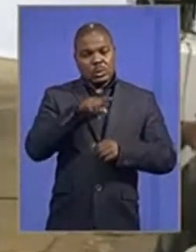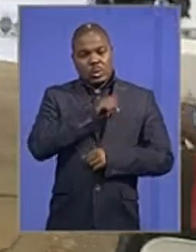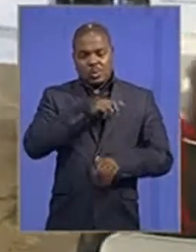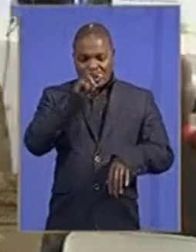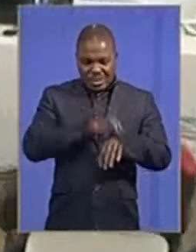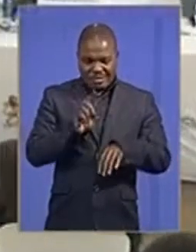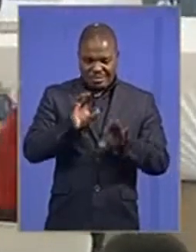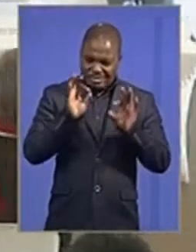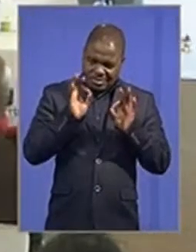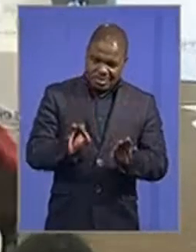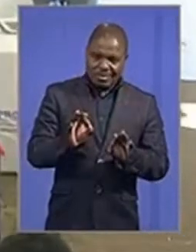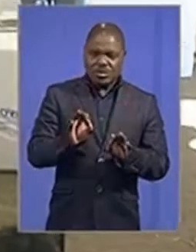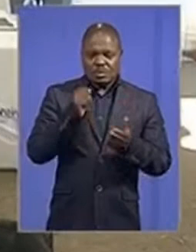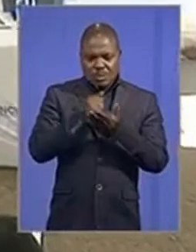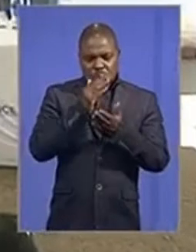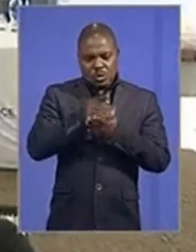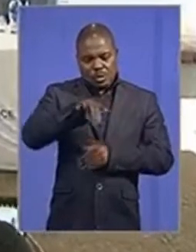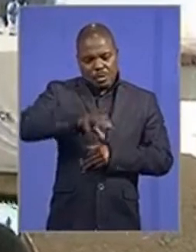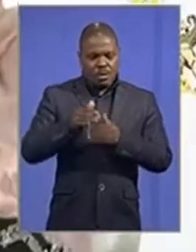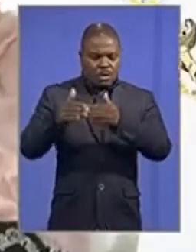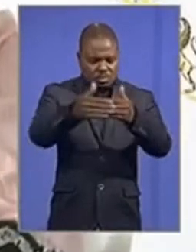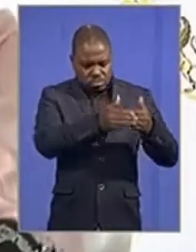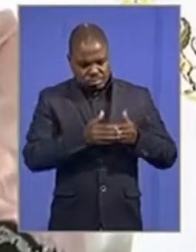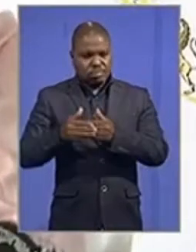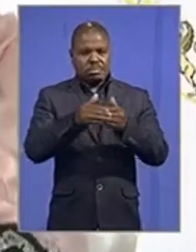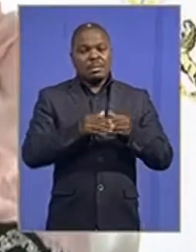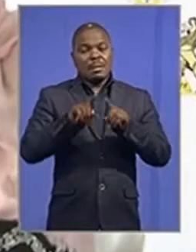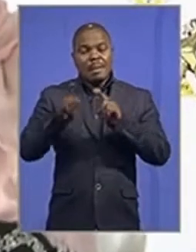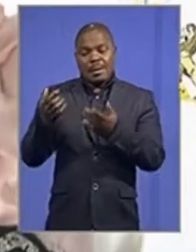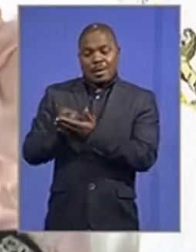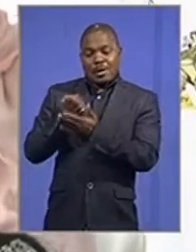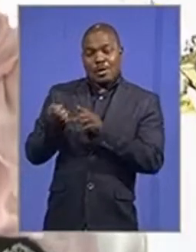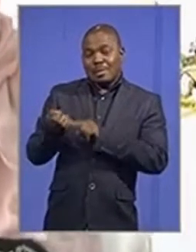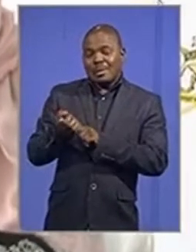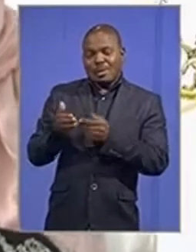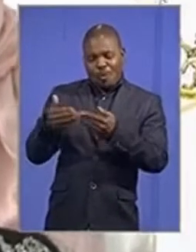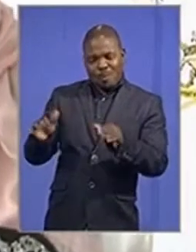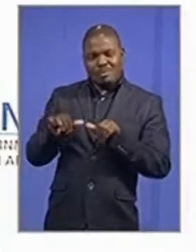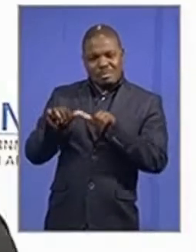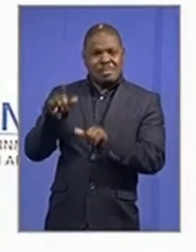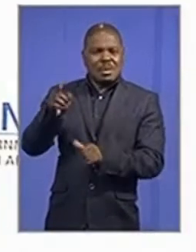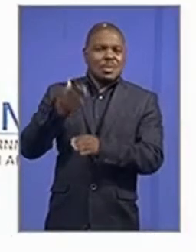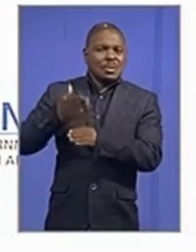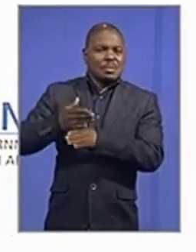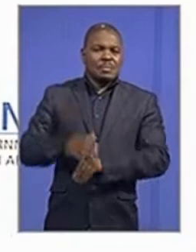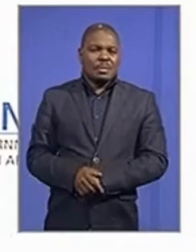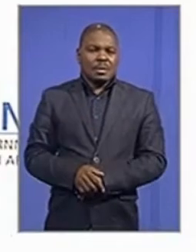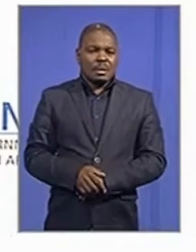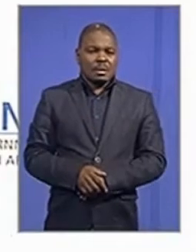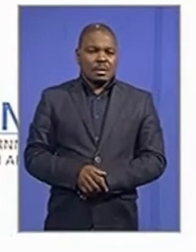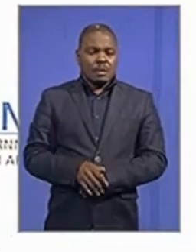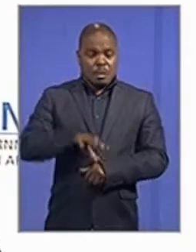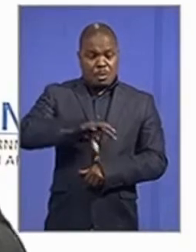hlaka magato a go matlafatša tšhireletšo ka profenseng e fela ekonomi e swanelwa ke go phela e butšwe. We are a province